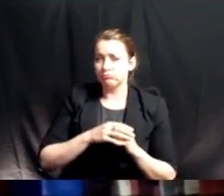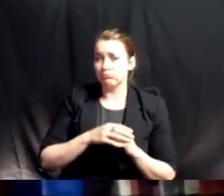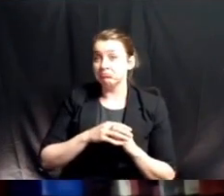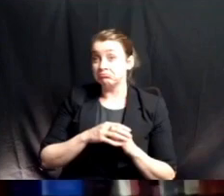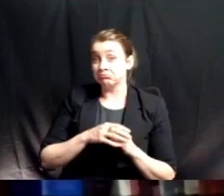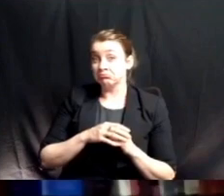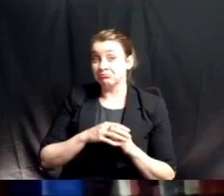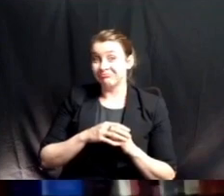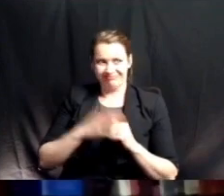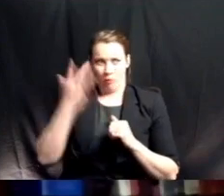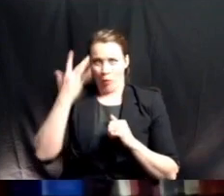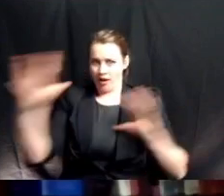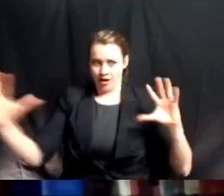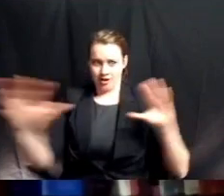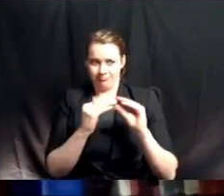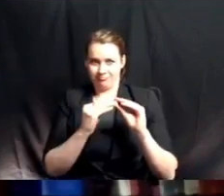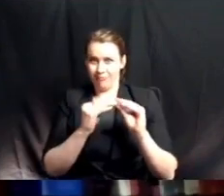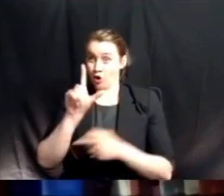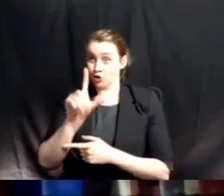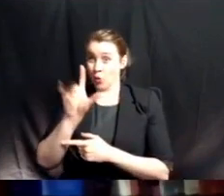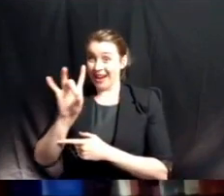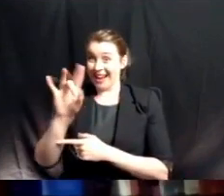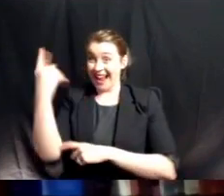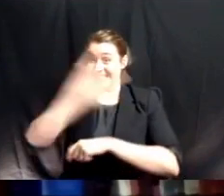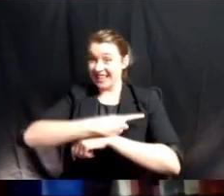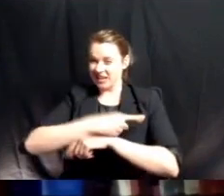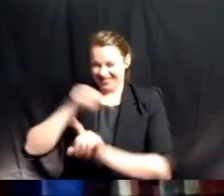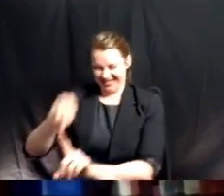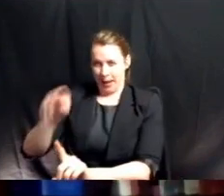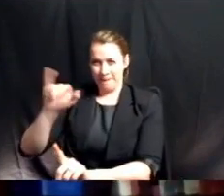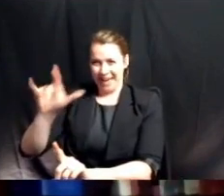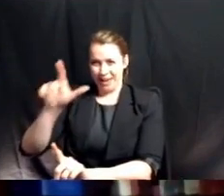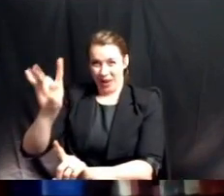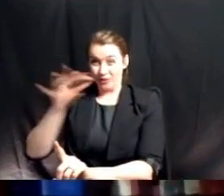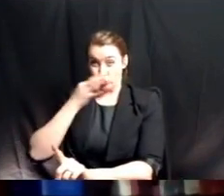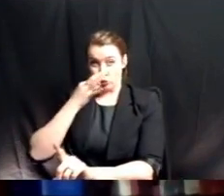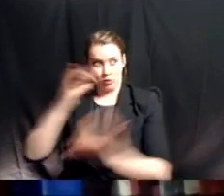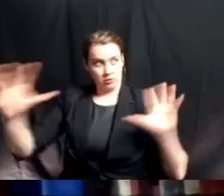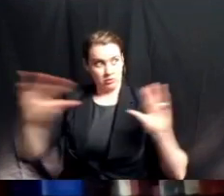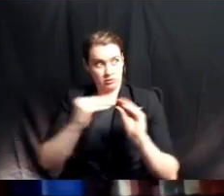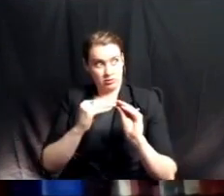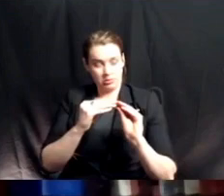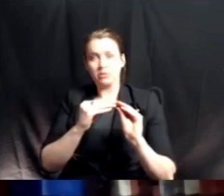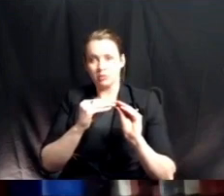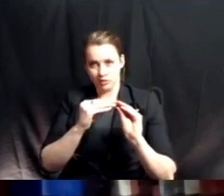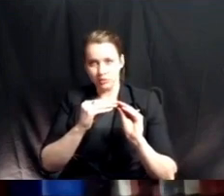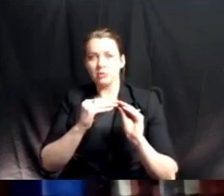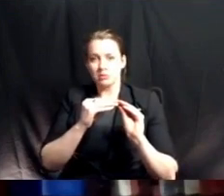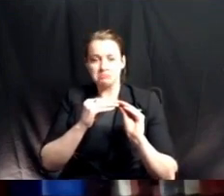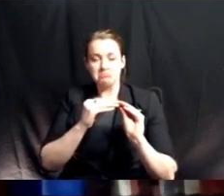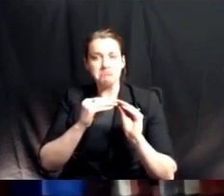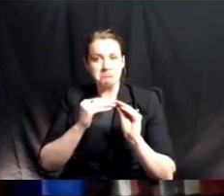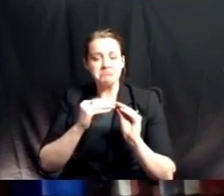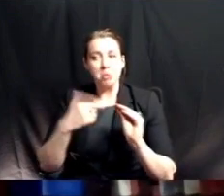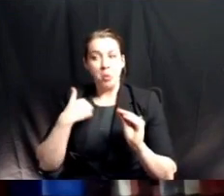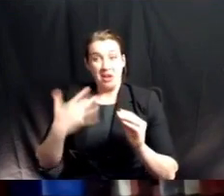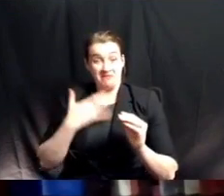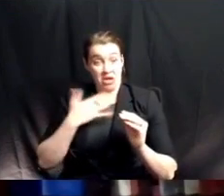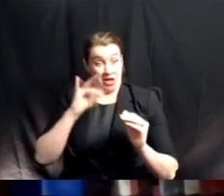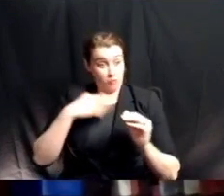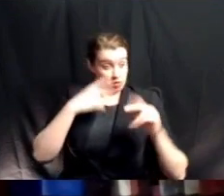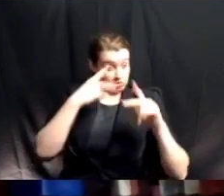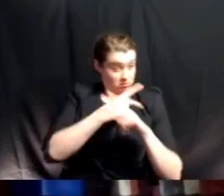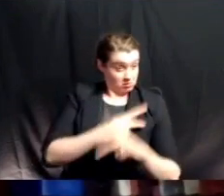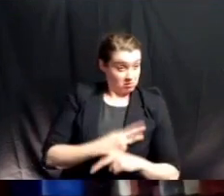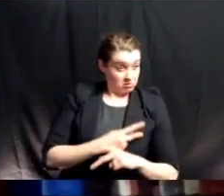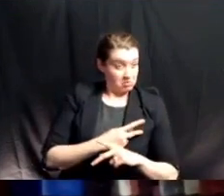28-day period on May 28th, the end of May 28th, that it's highly likely that on that metric, the Northeast region, as